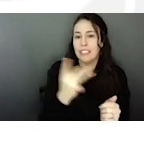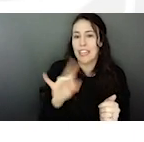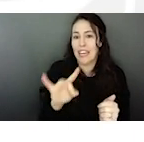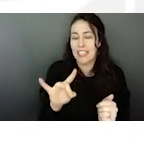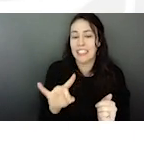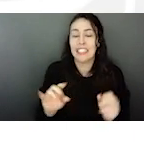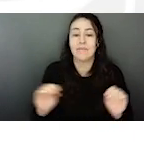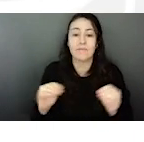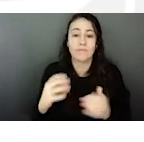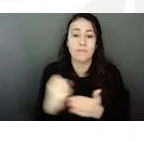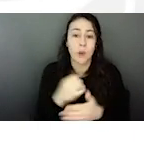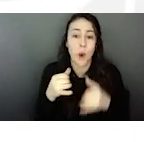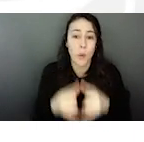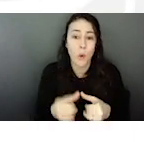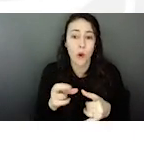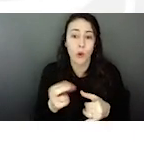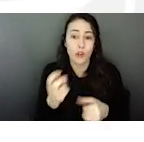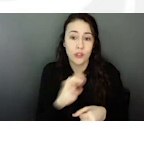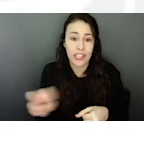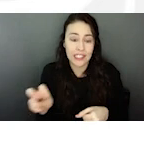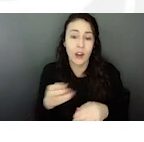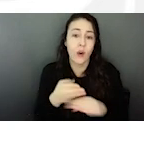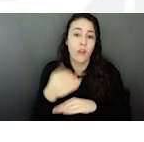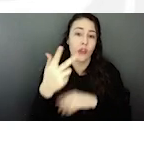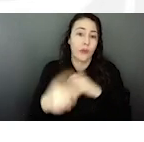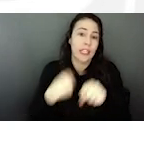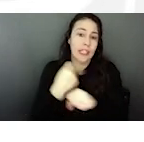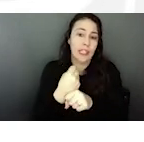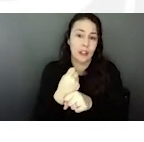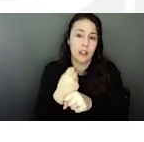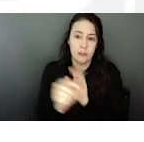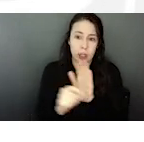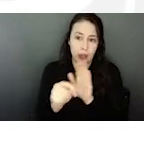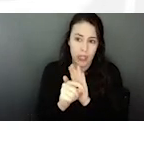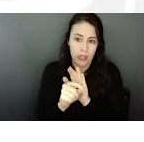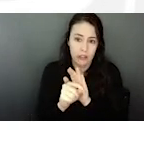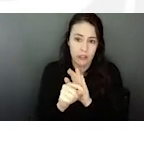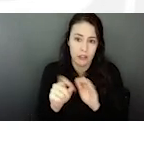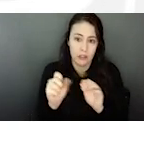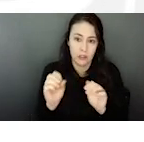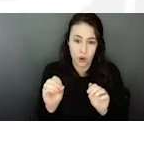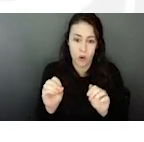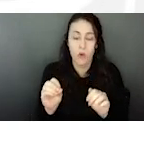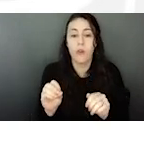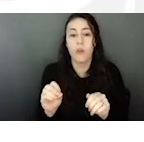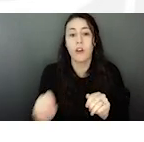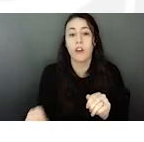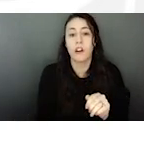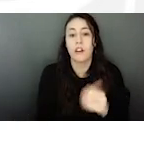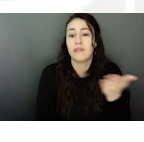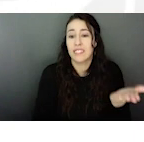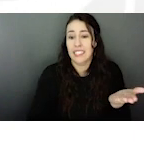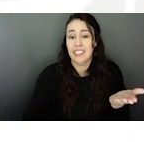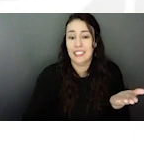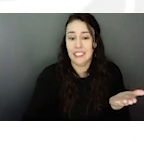or transfer over a three-year period. So I want to land here because the reality